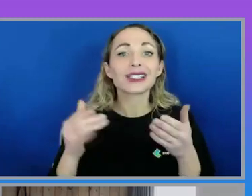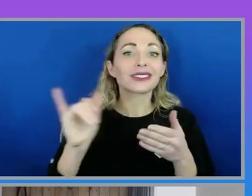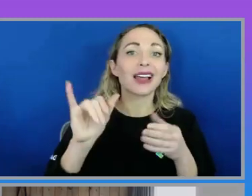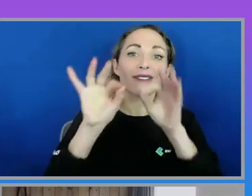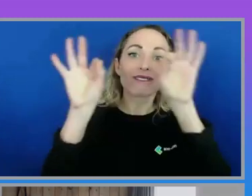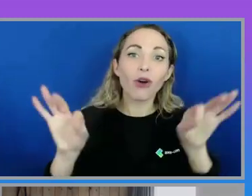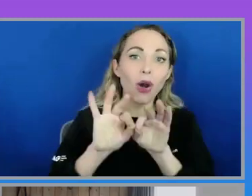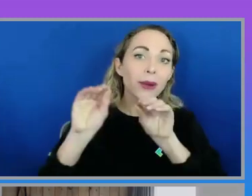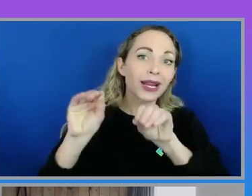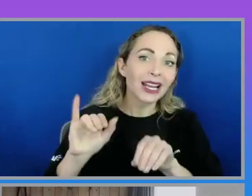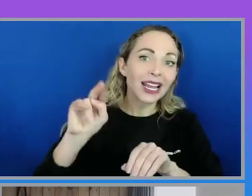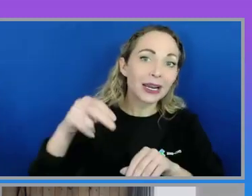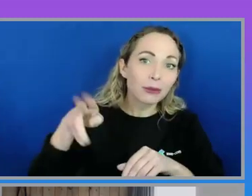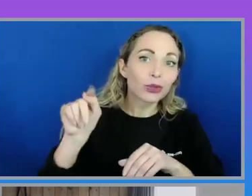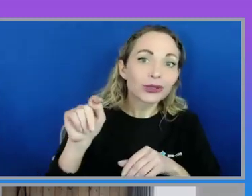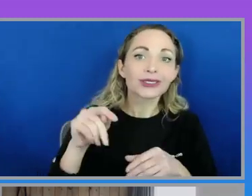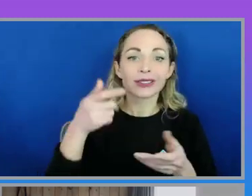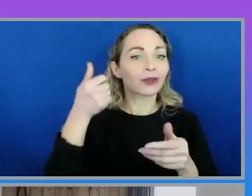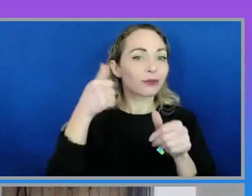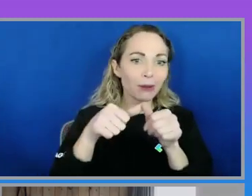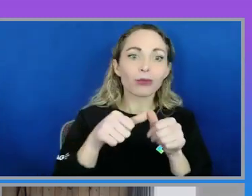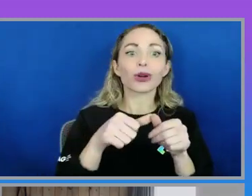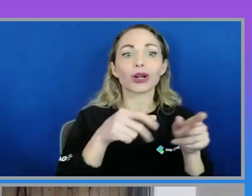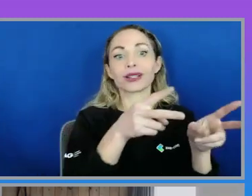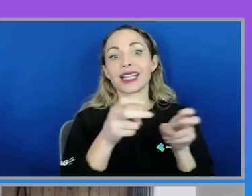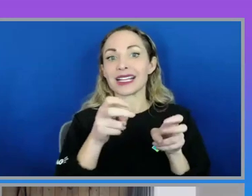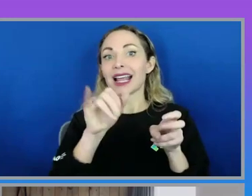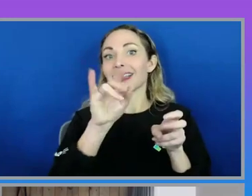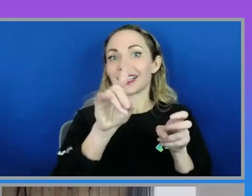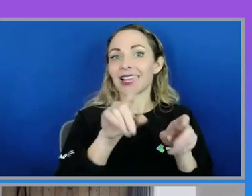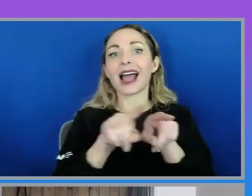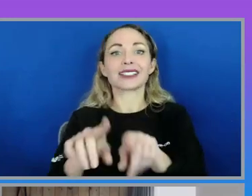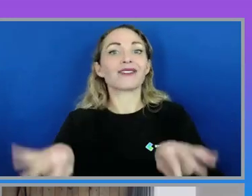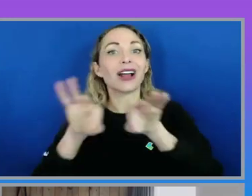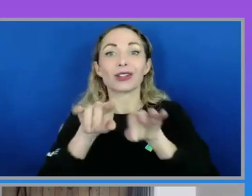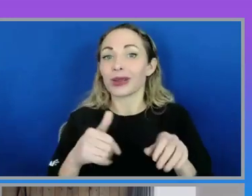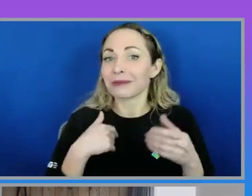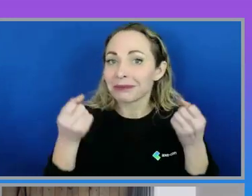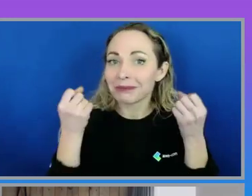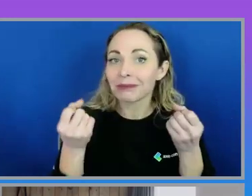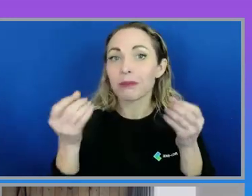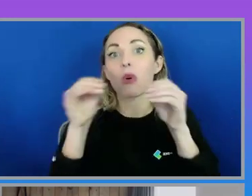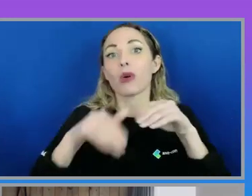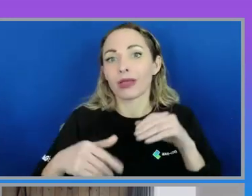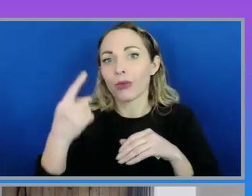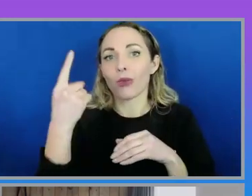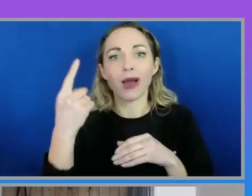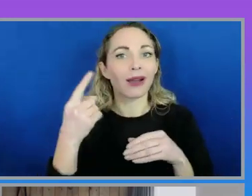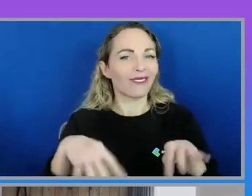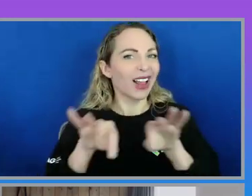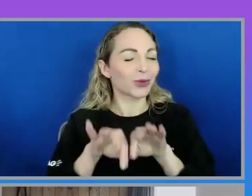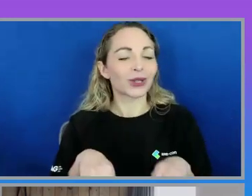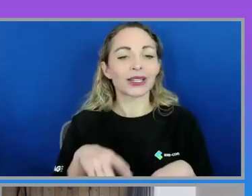inputs. It takes an ID as a value. It can have multiple values. The